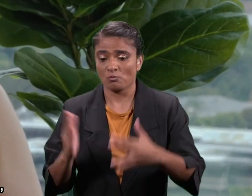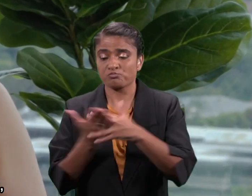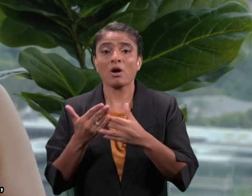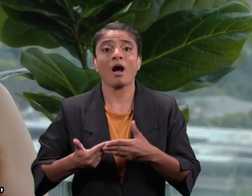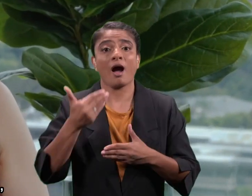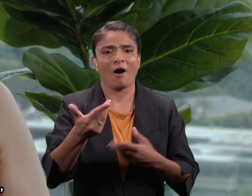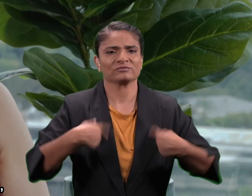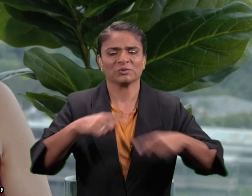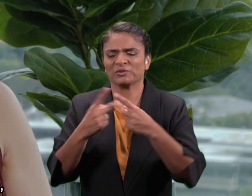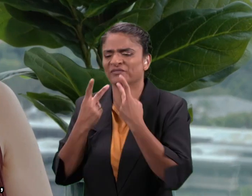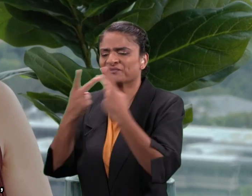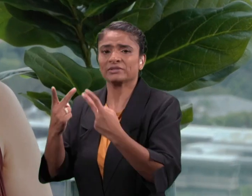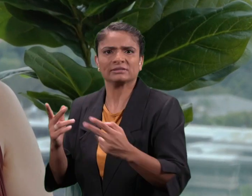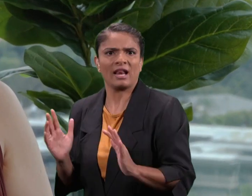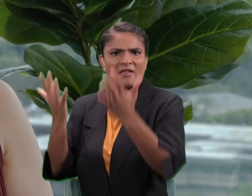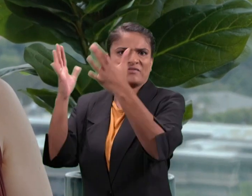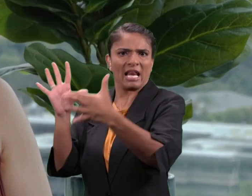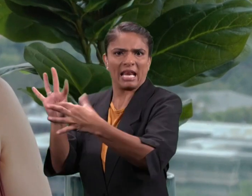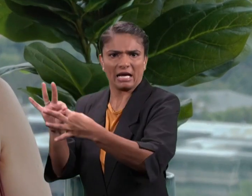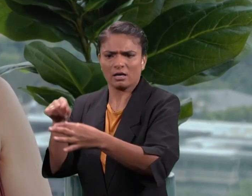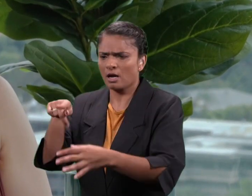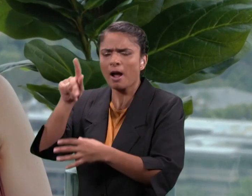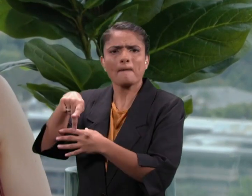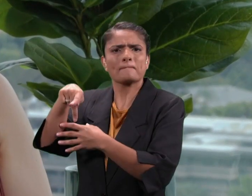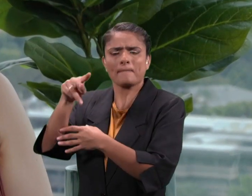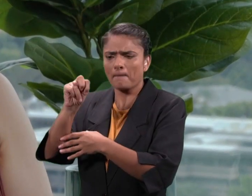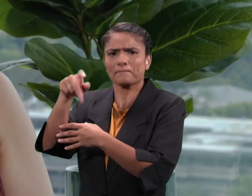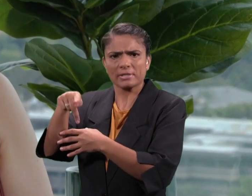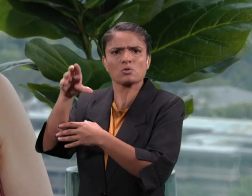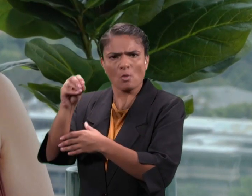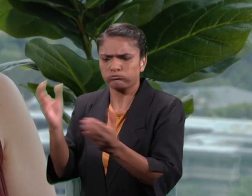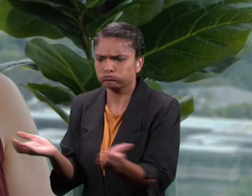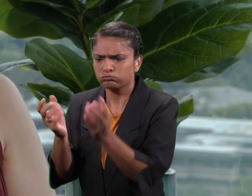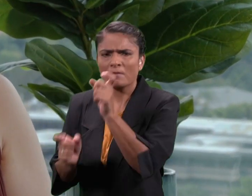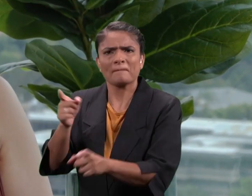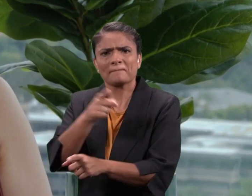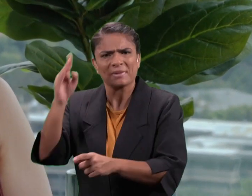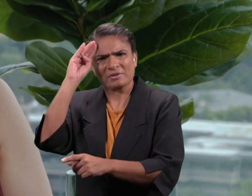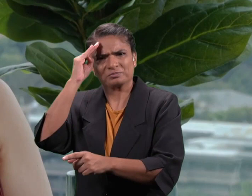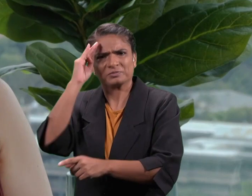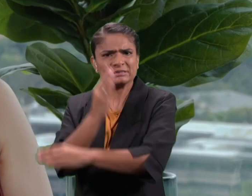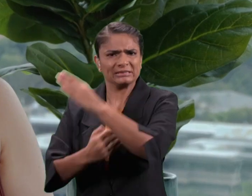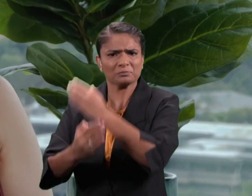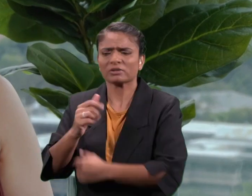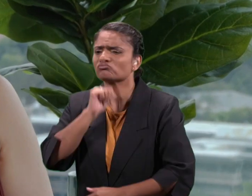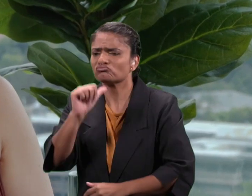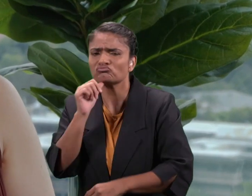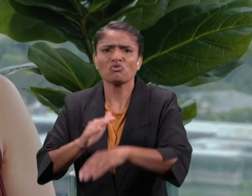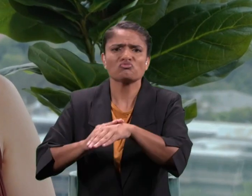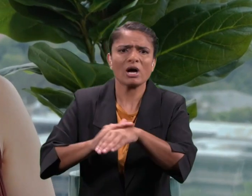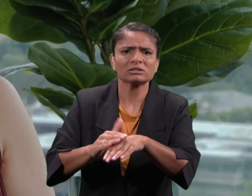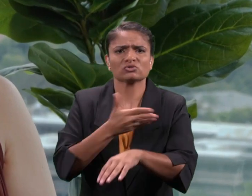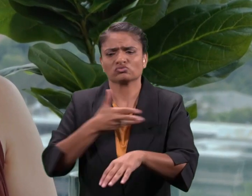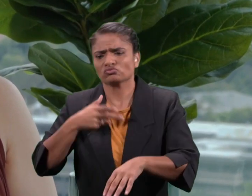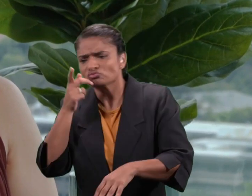break, we visit the Living Link, a non-profit that caters for the neurodiversity and intellectual impairments of community, regardless